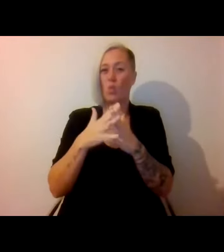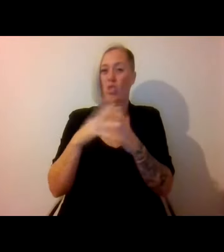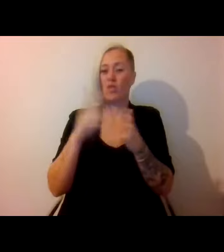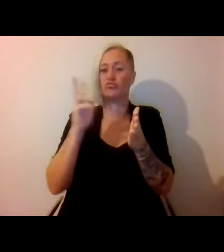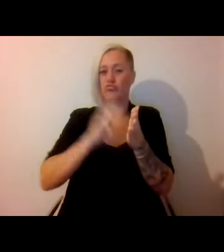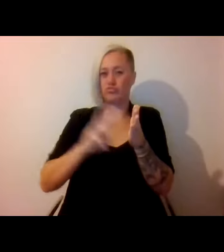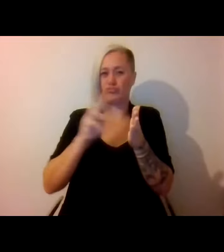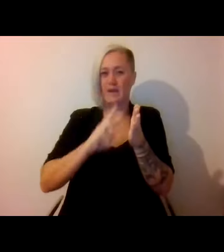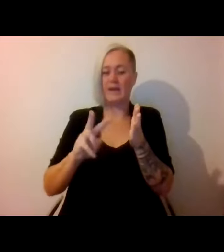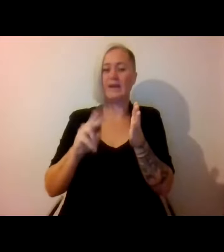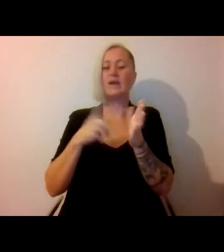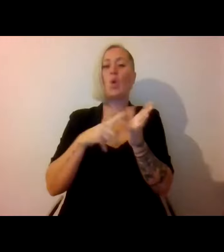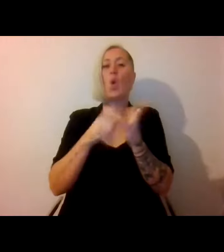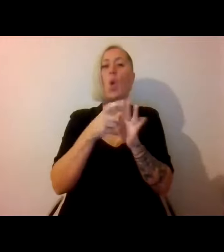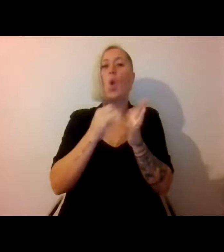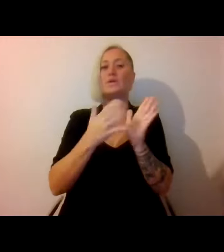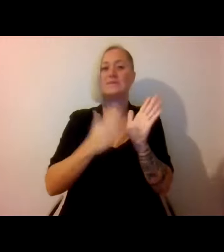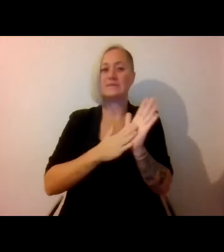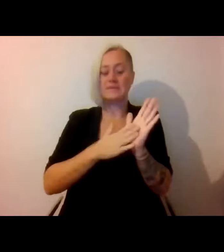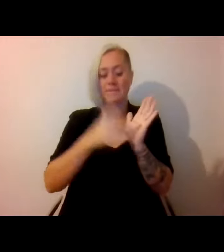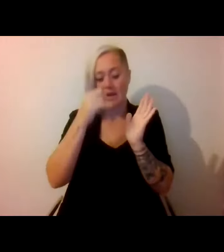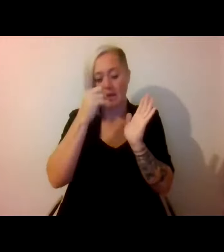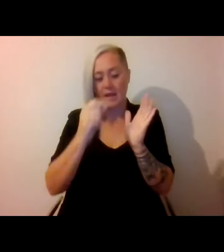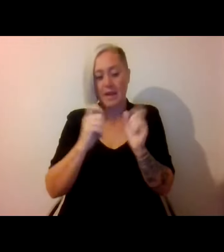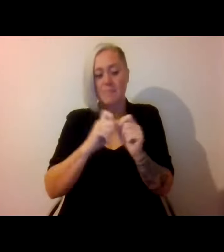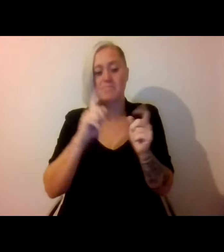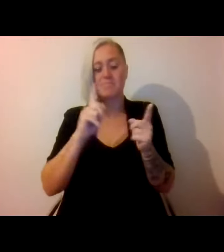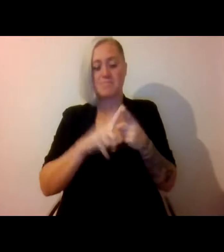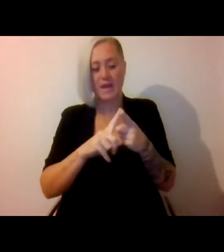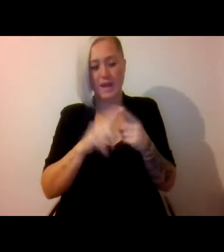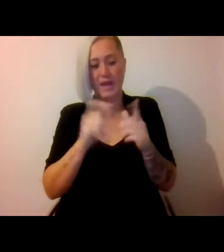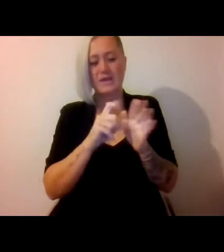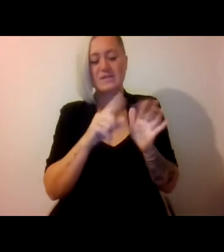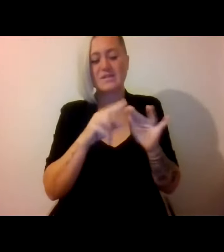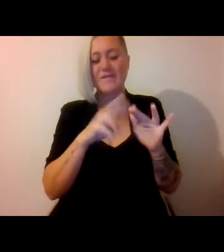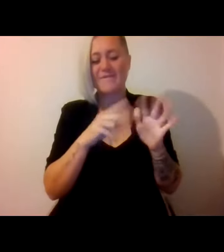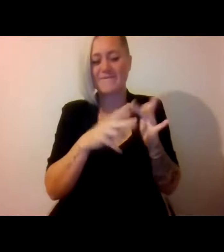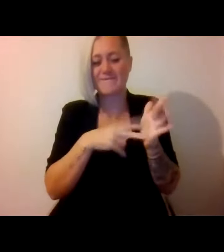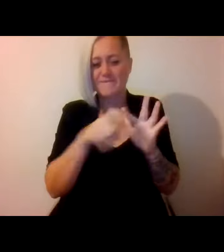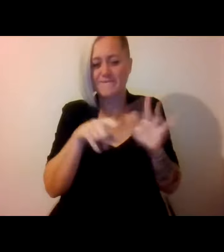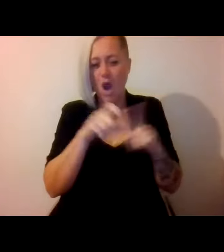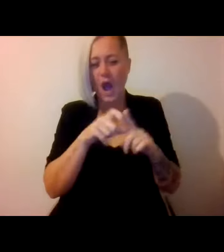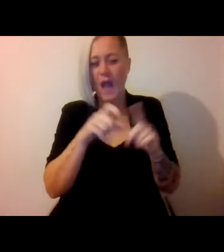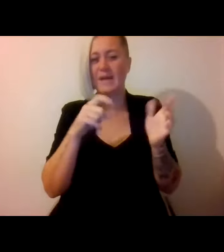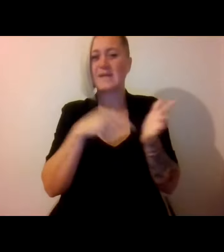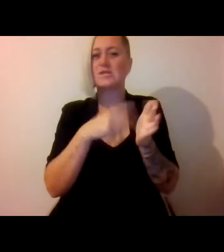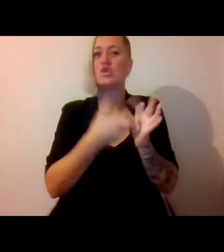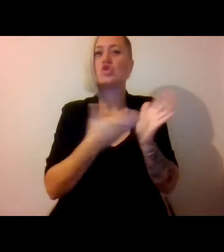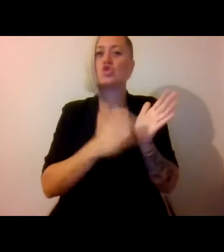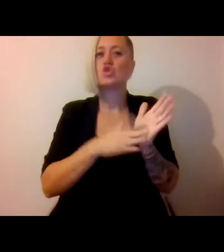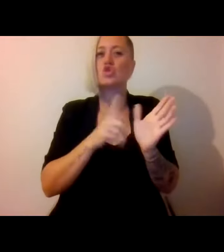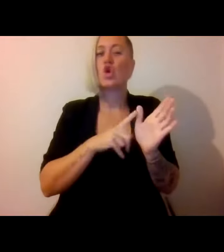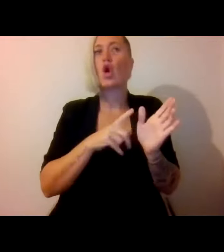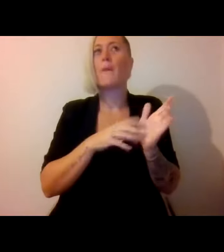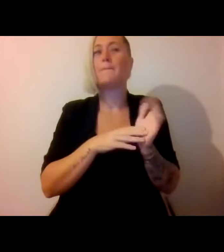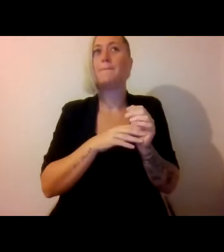autism can be defined as a term used to describe negative